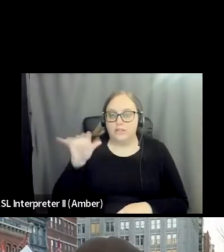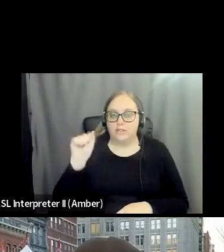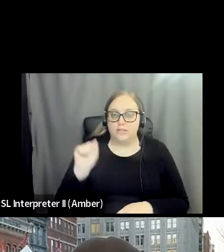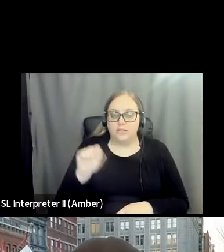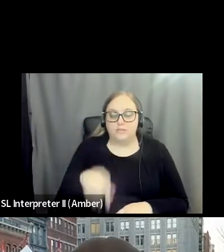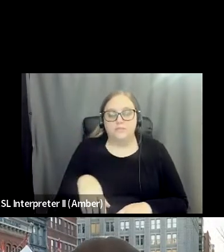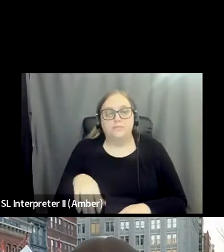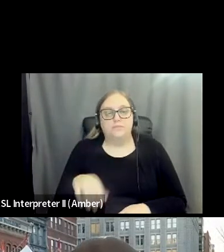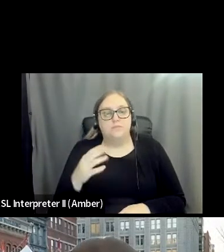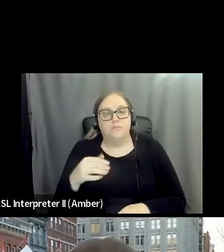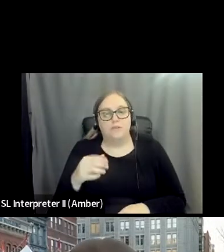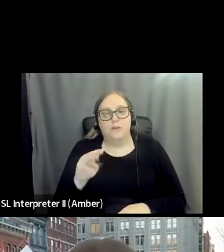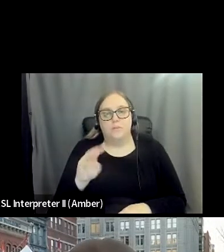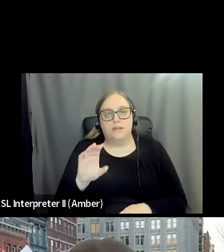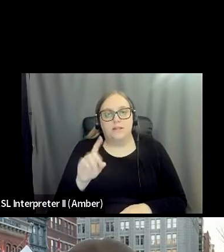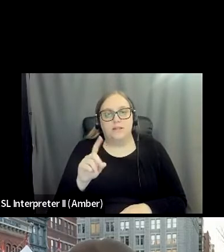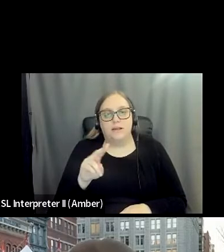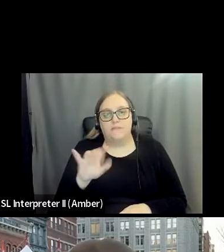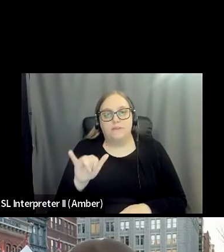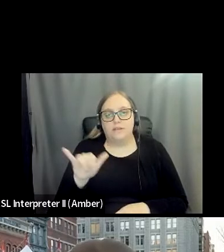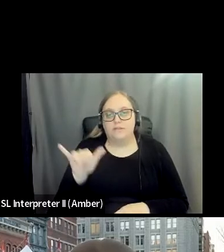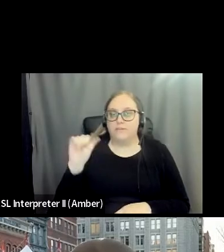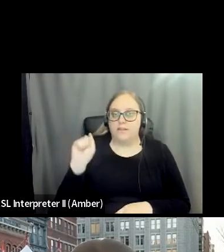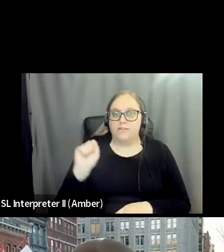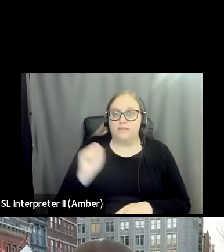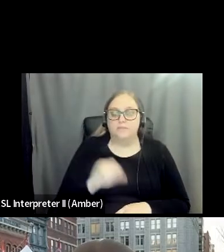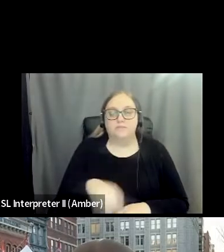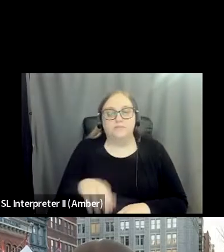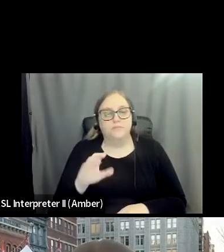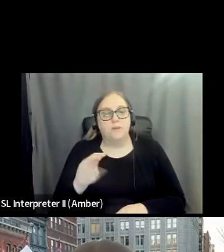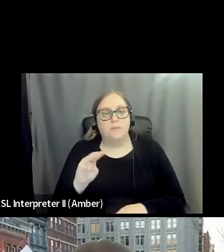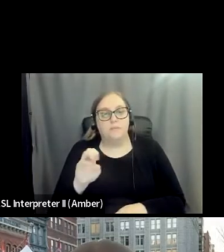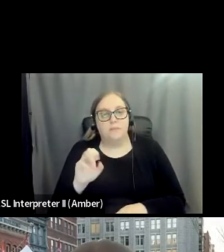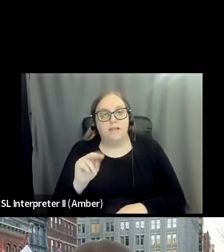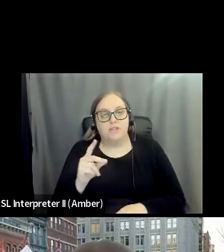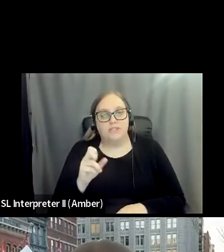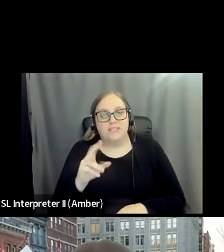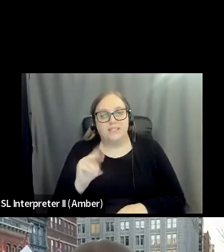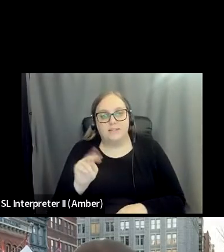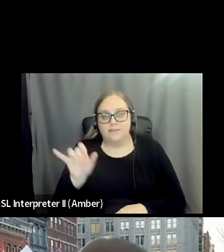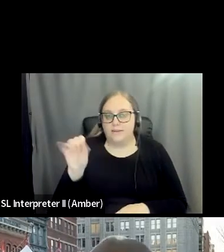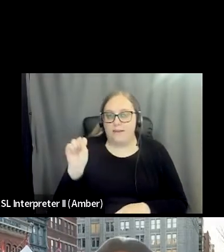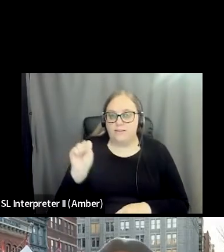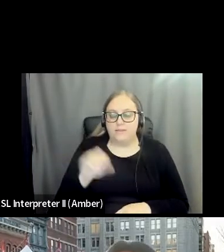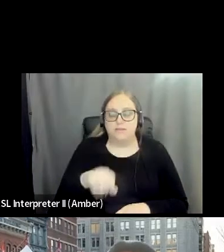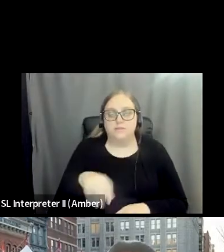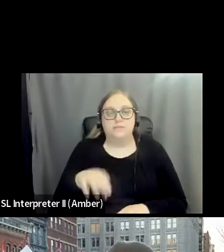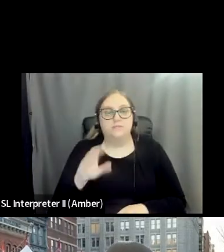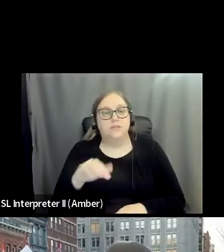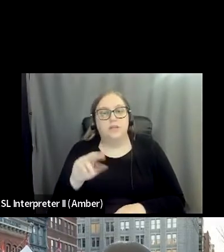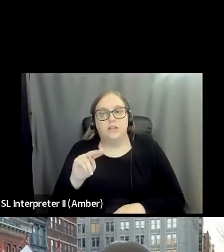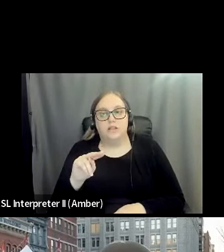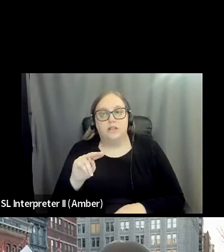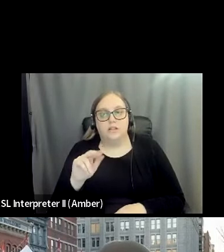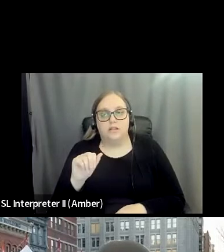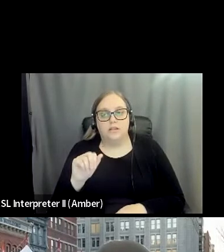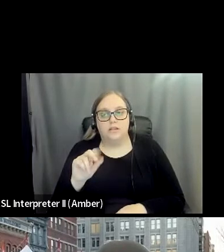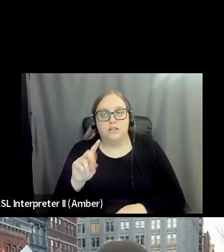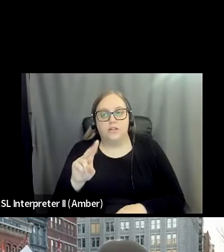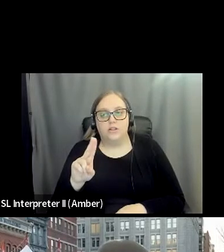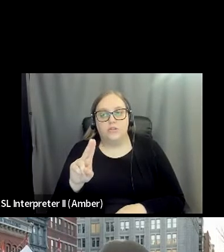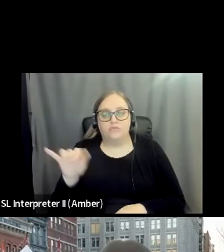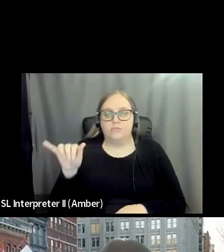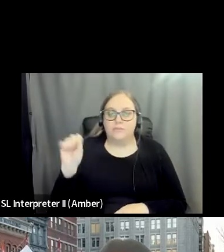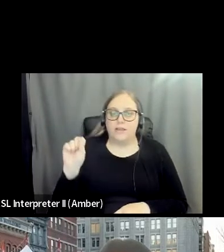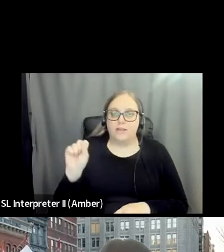George votes yes. Councilmember McDuffie. Yes. Councilmember McDuffie votes yes. Chairman Mendelson. Yes. Chairman Mendelson votes yes. Councilmember Nadeau.